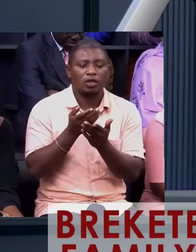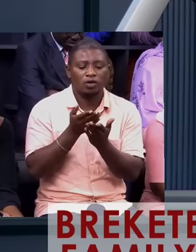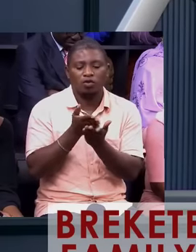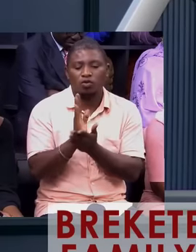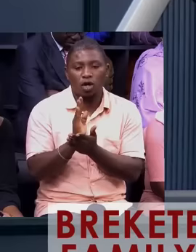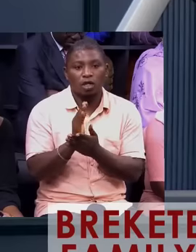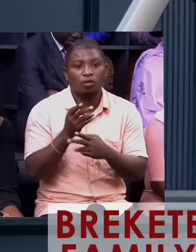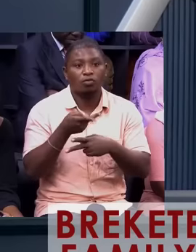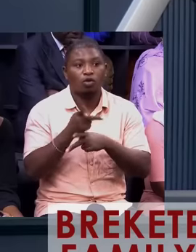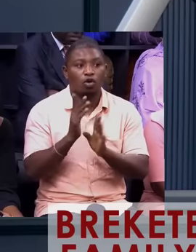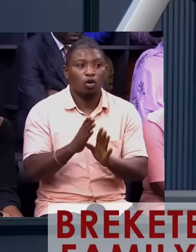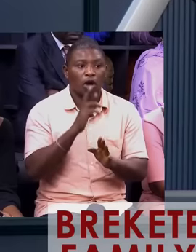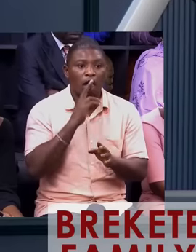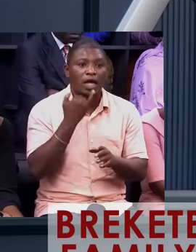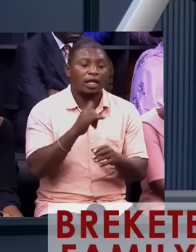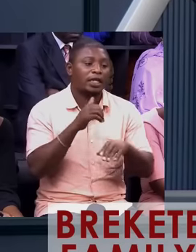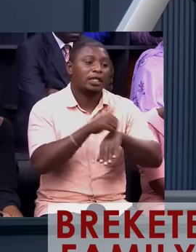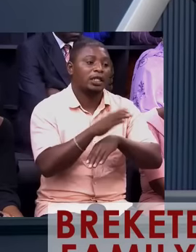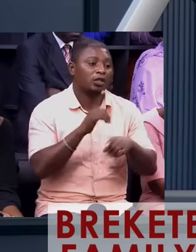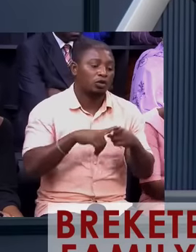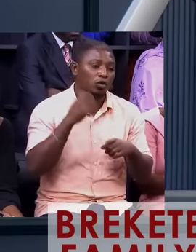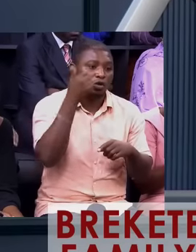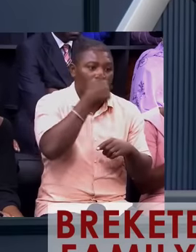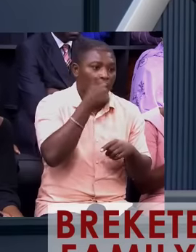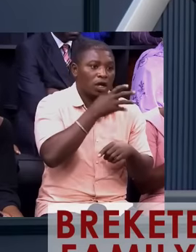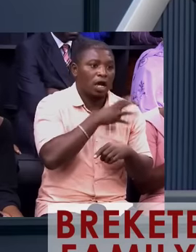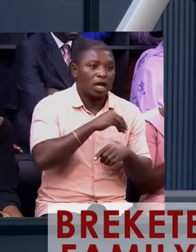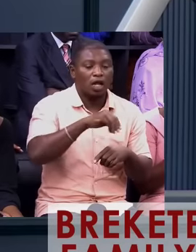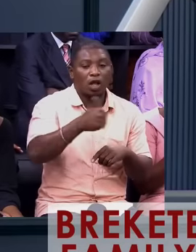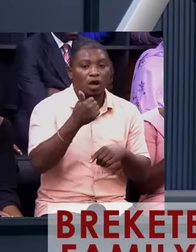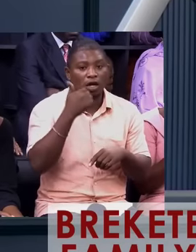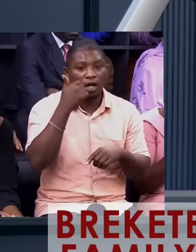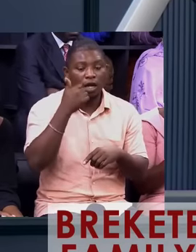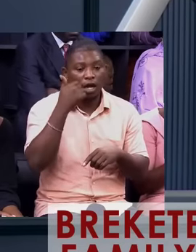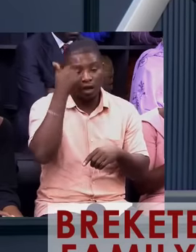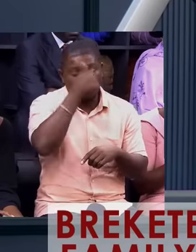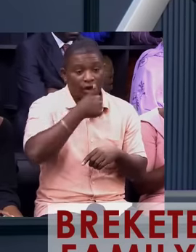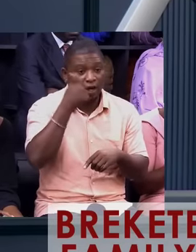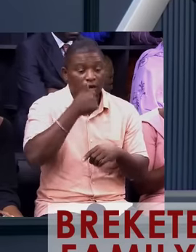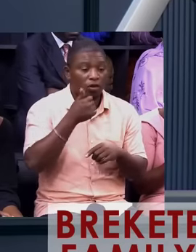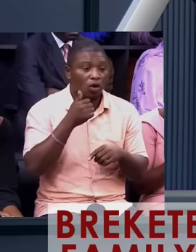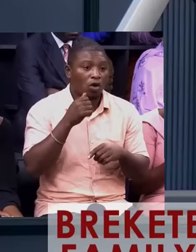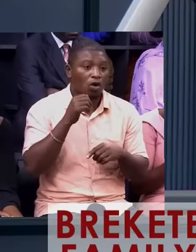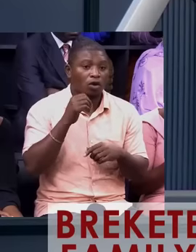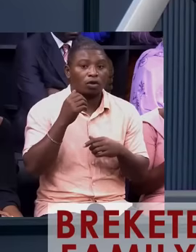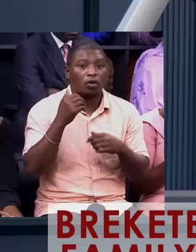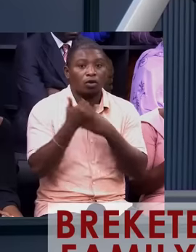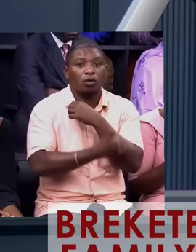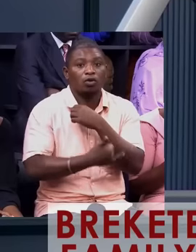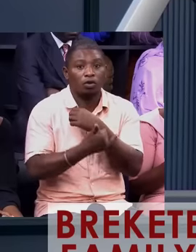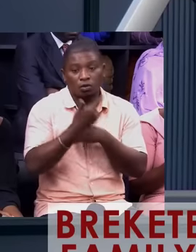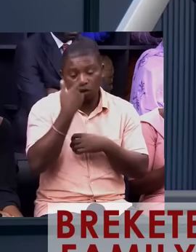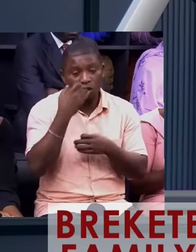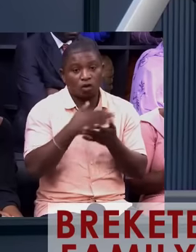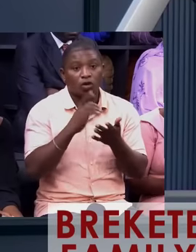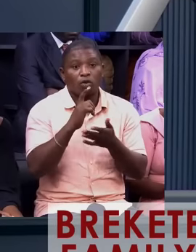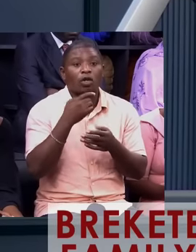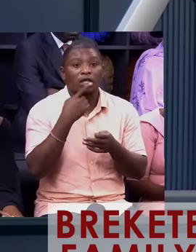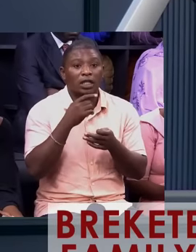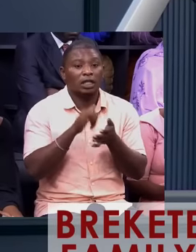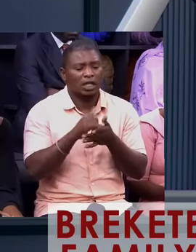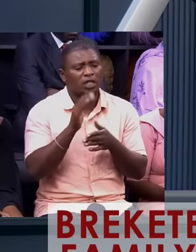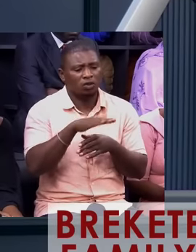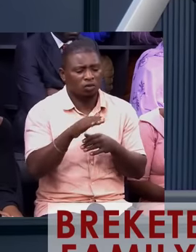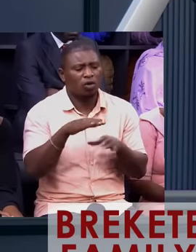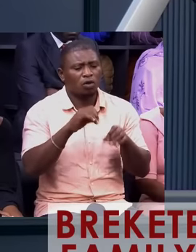sent to Nigeria and other African count because someone called from the United Kingdom saying that the children took it and they are